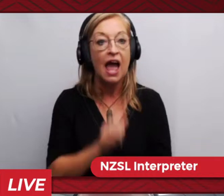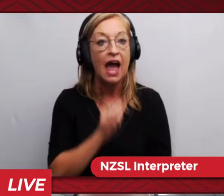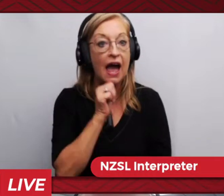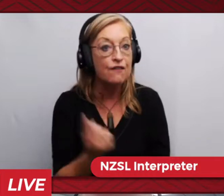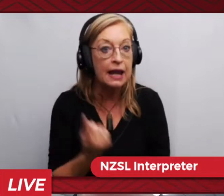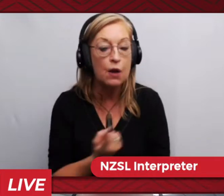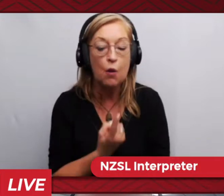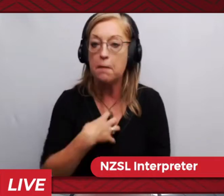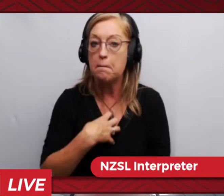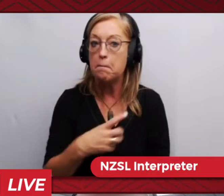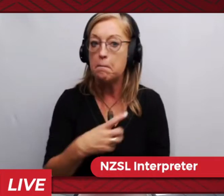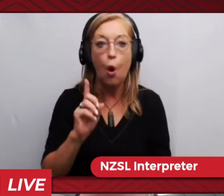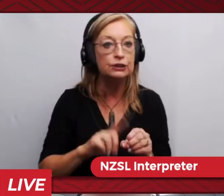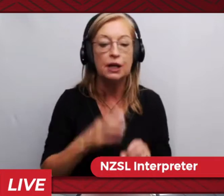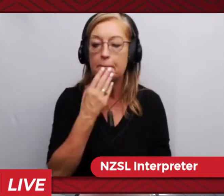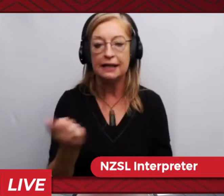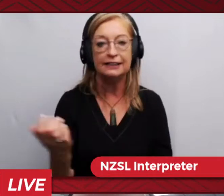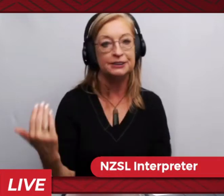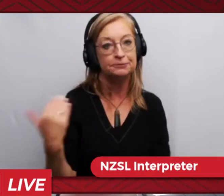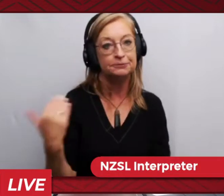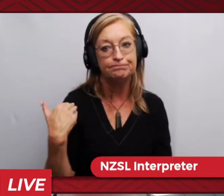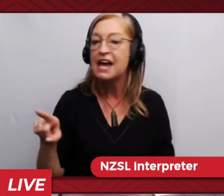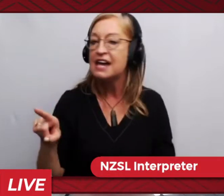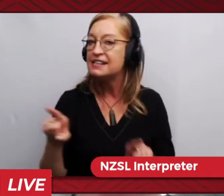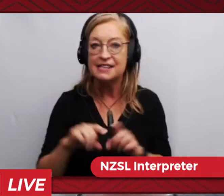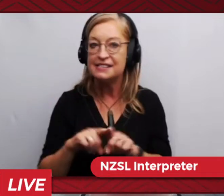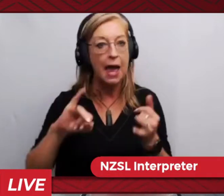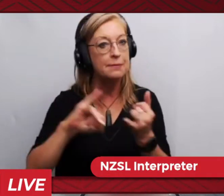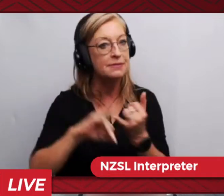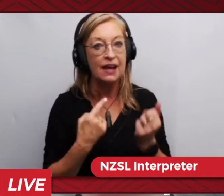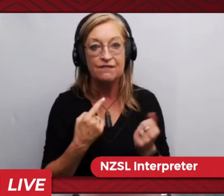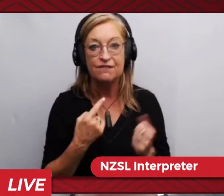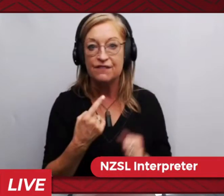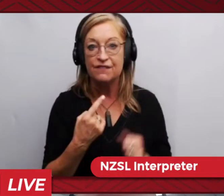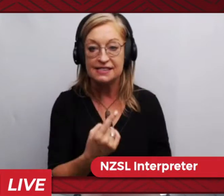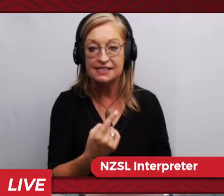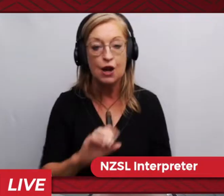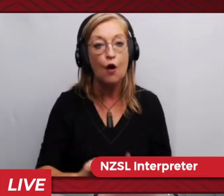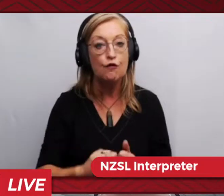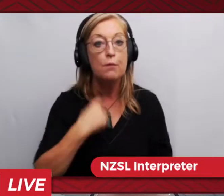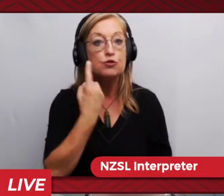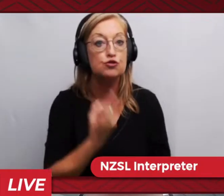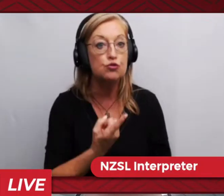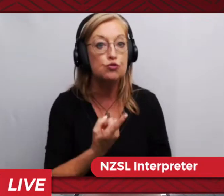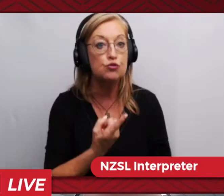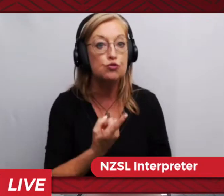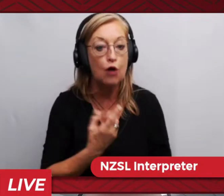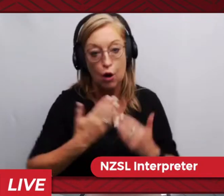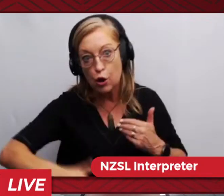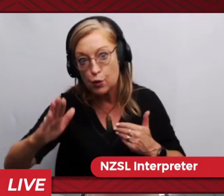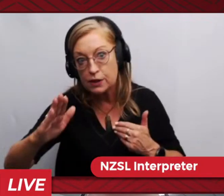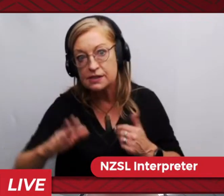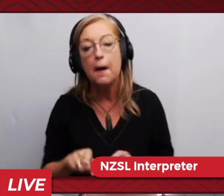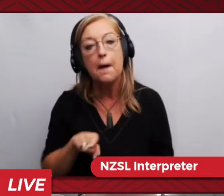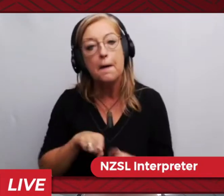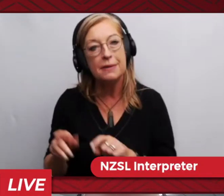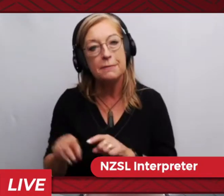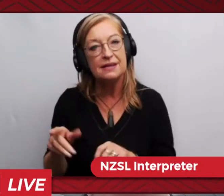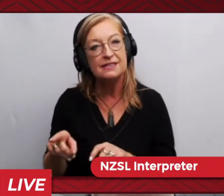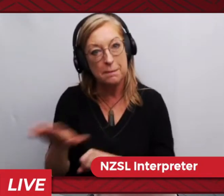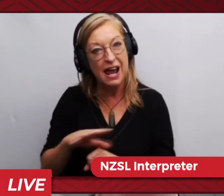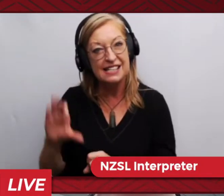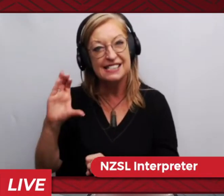questions, please reach out. Like Steph said, from tomorrow onwards, the best place to go is our CEC team via phone or